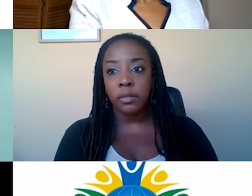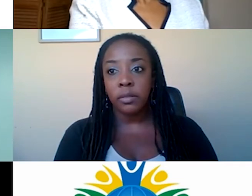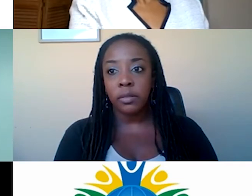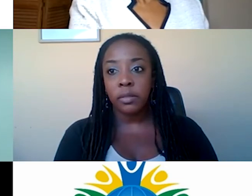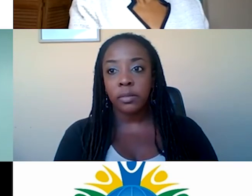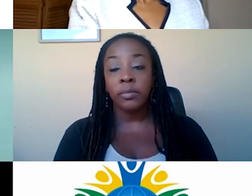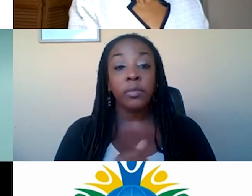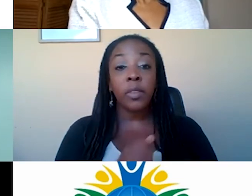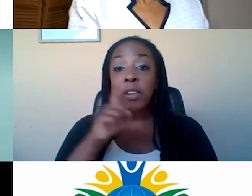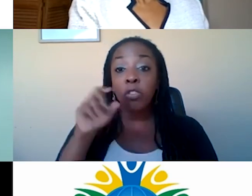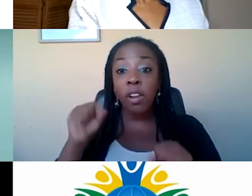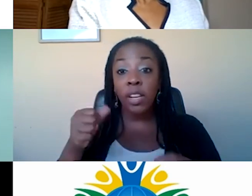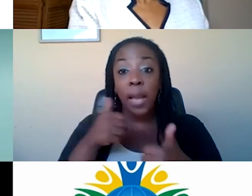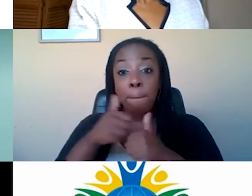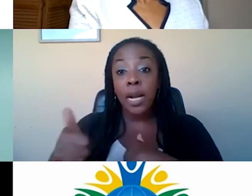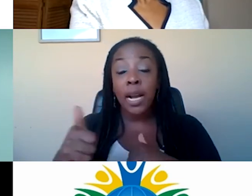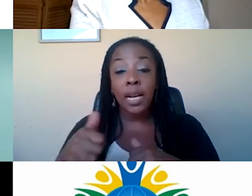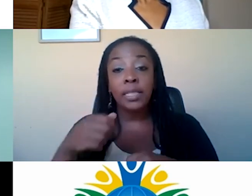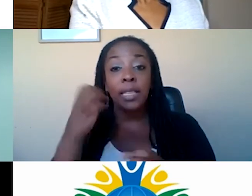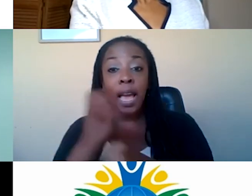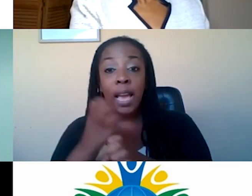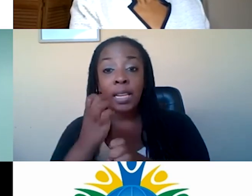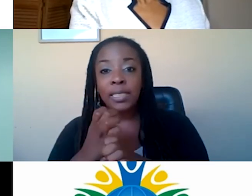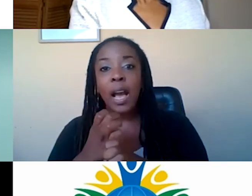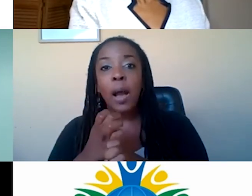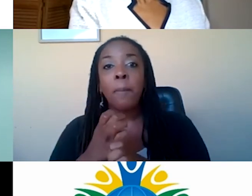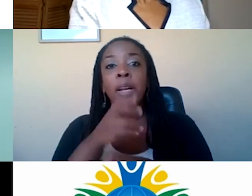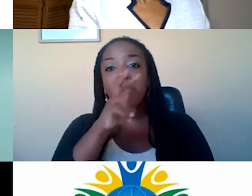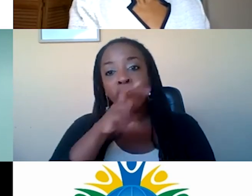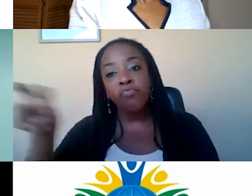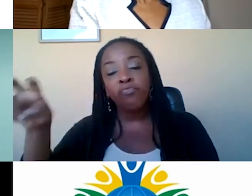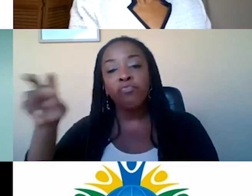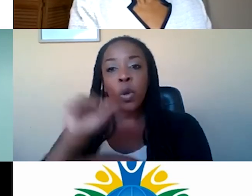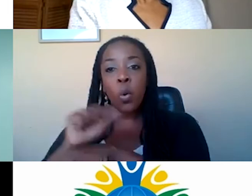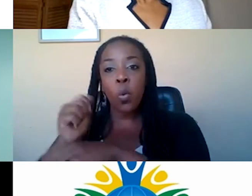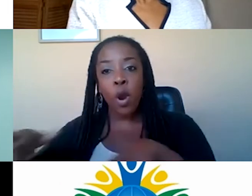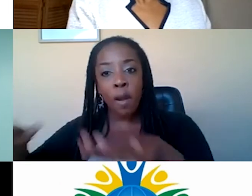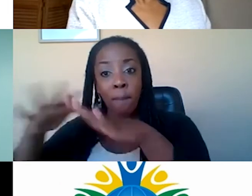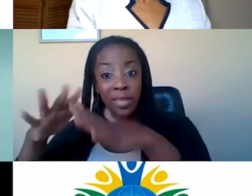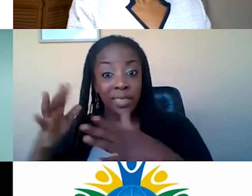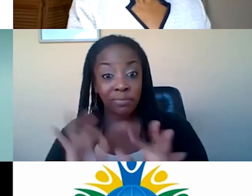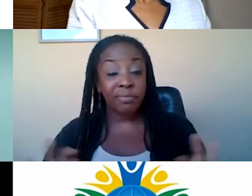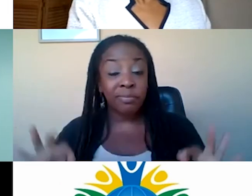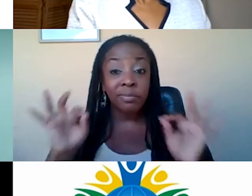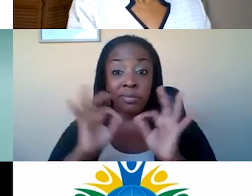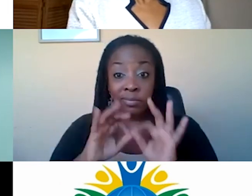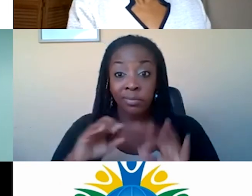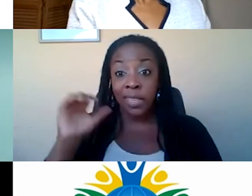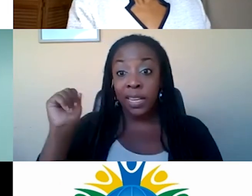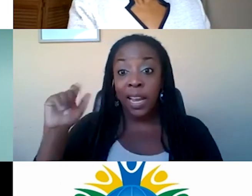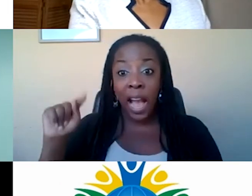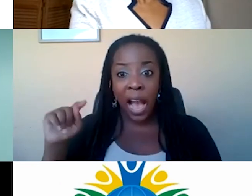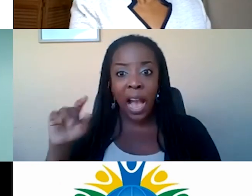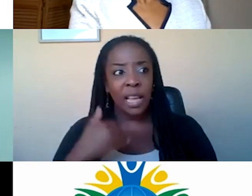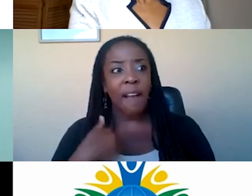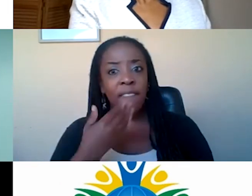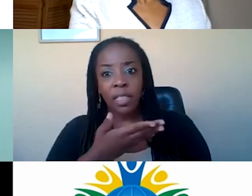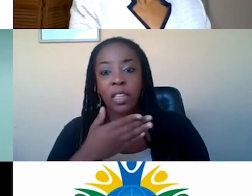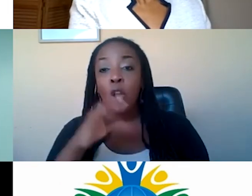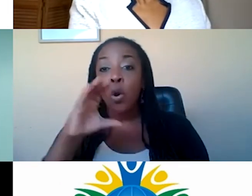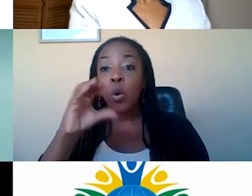matriculate into the workplace. So that is very, very critical, and the Act speaks to it and the code